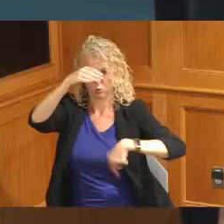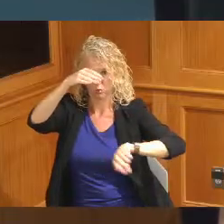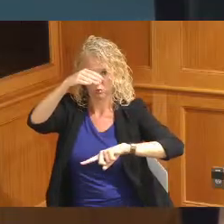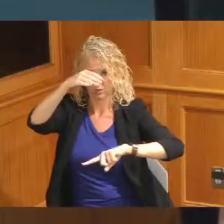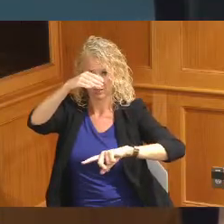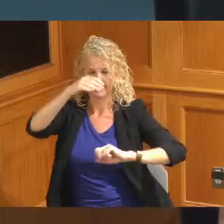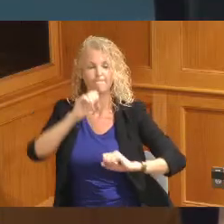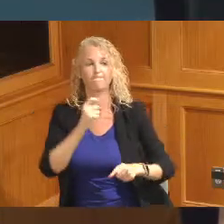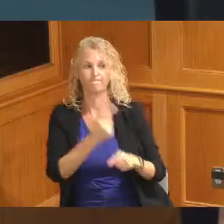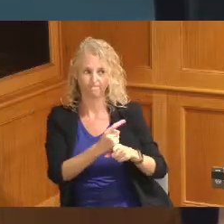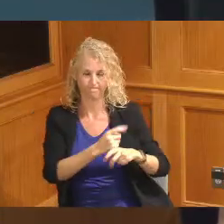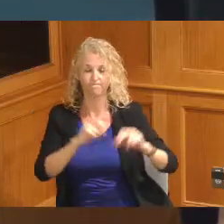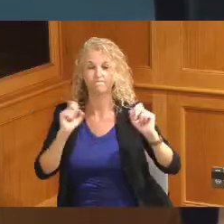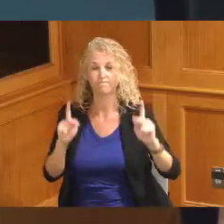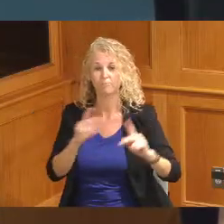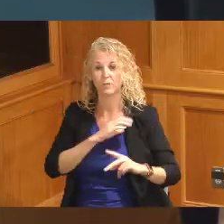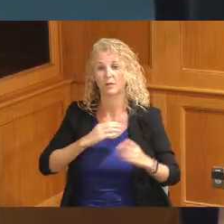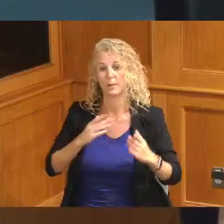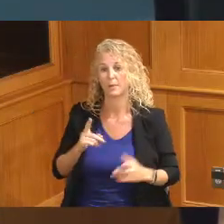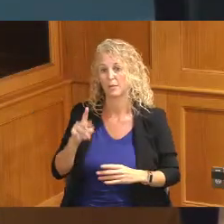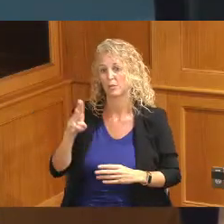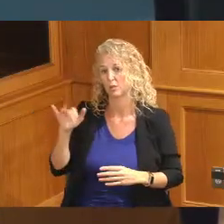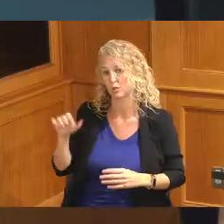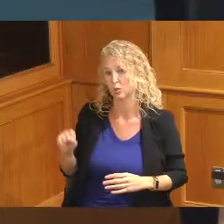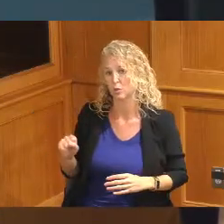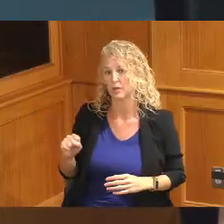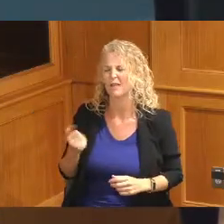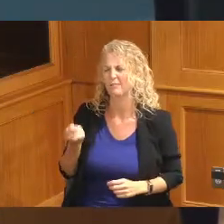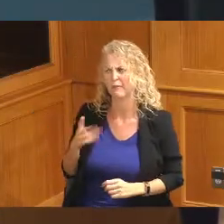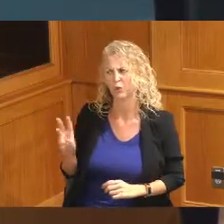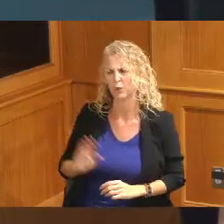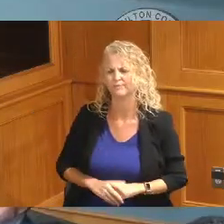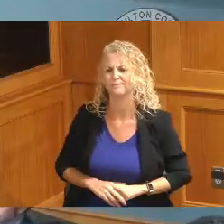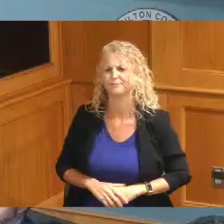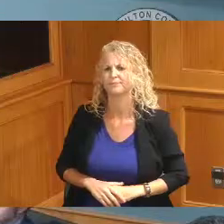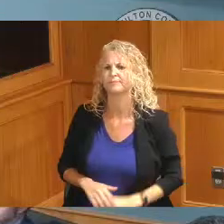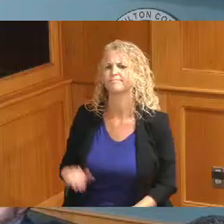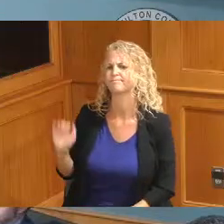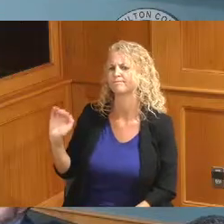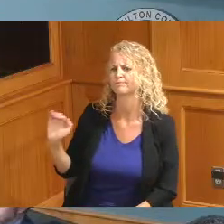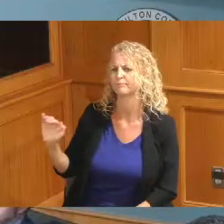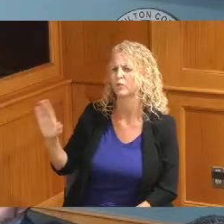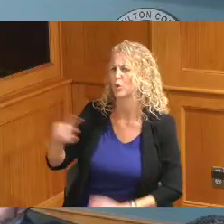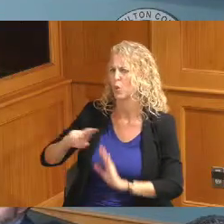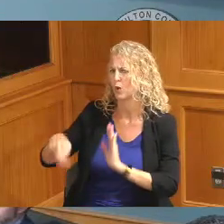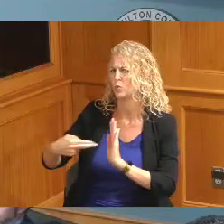right, thank you. Commissioner Summer Dumas, any questions or comments? Couple. Mr. Lasky, what is